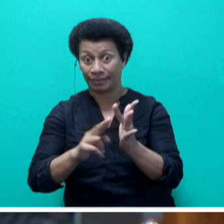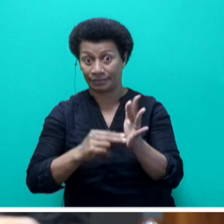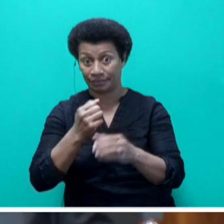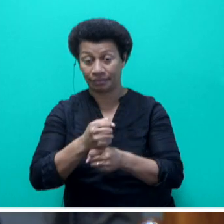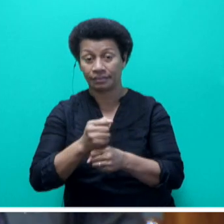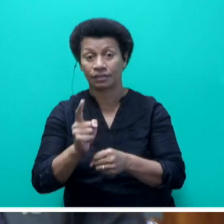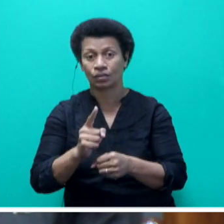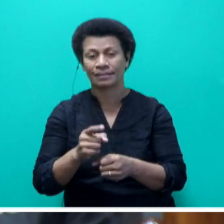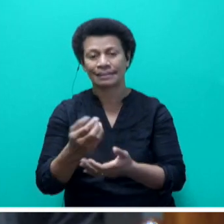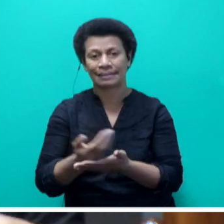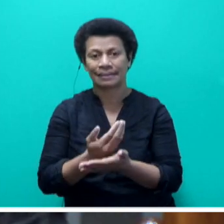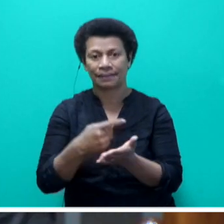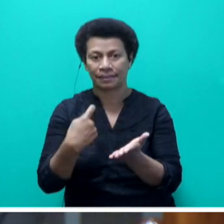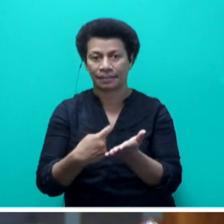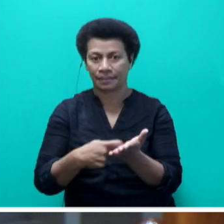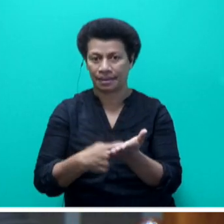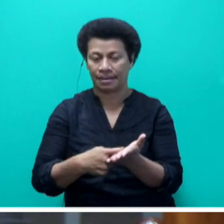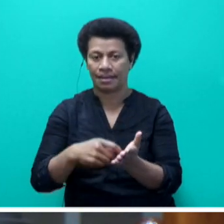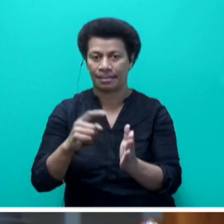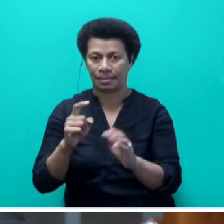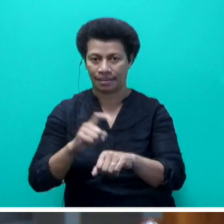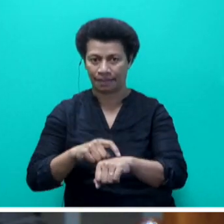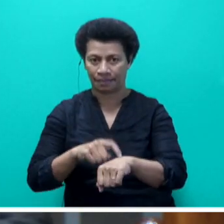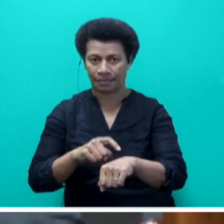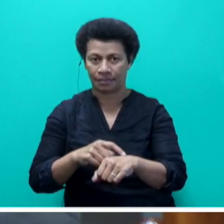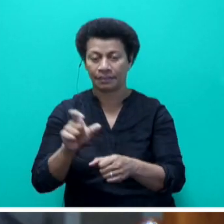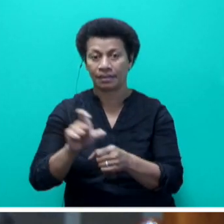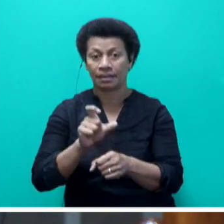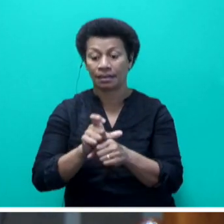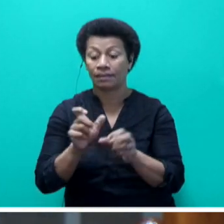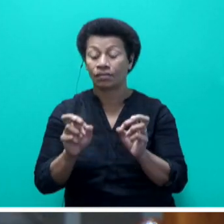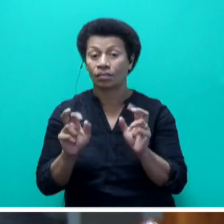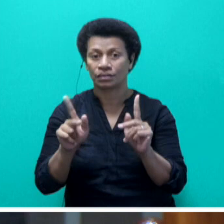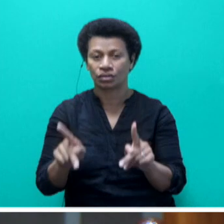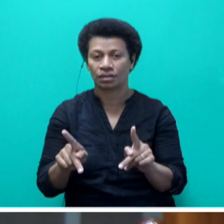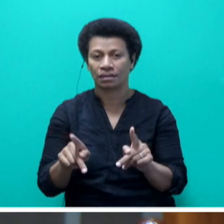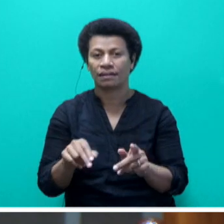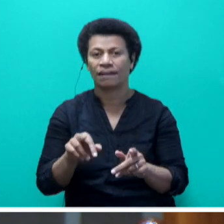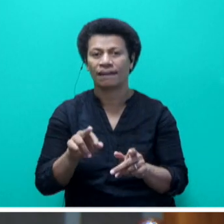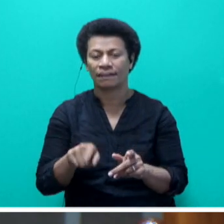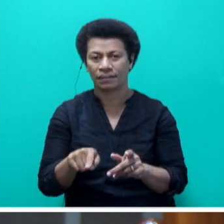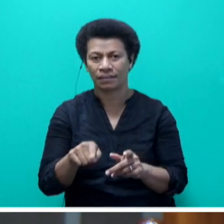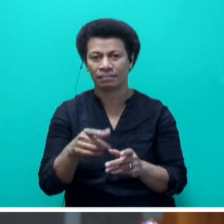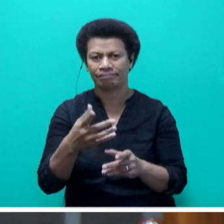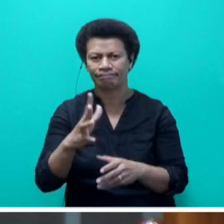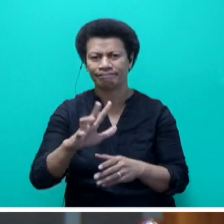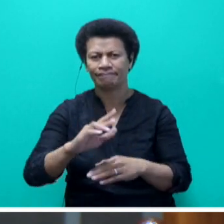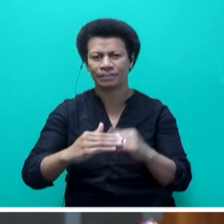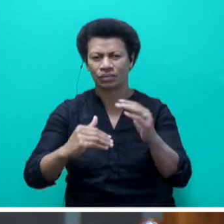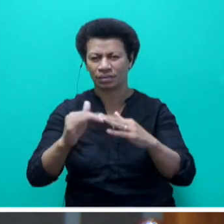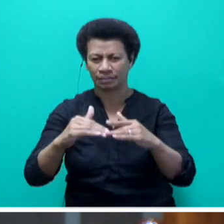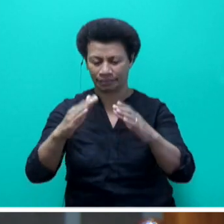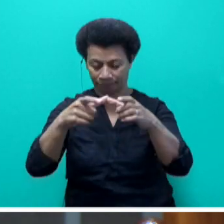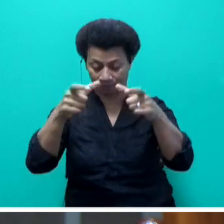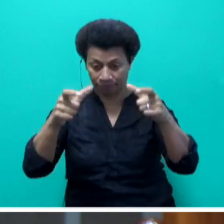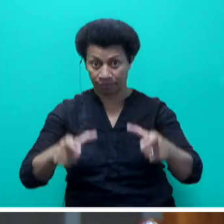money. Through the program, Ministry is committed to creating more opportunities also for investment and actually construction in Fiji, now